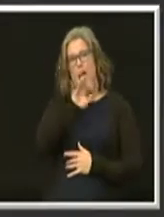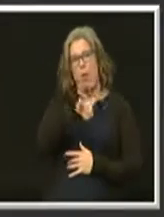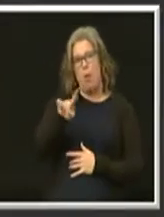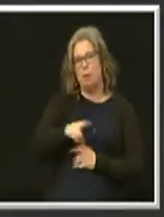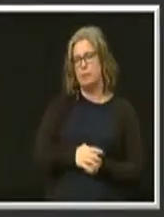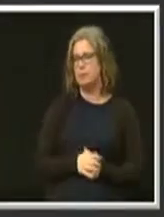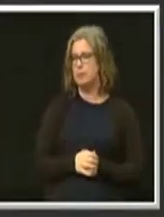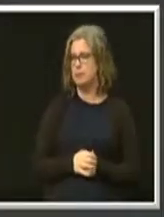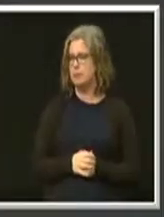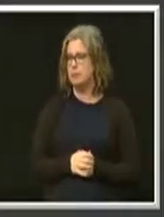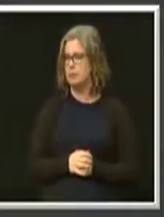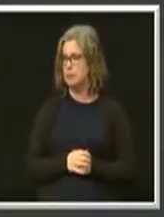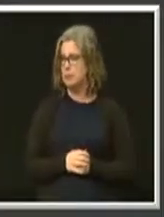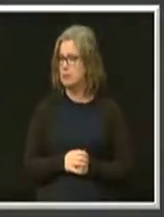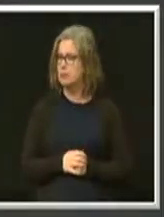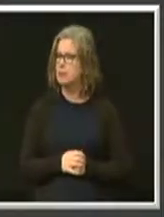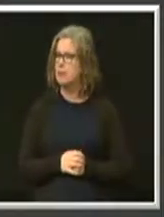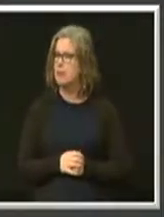911.